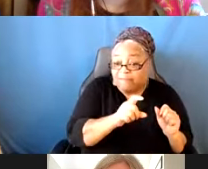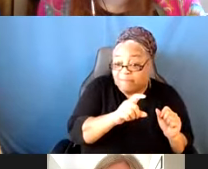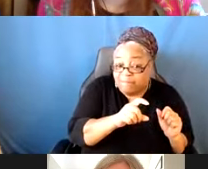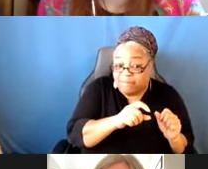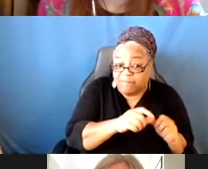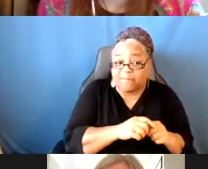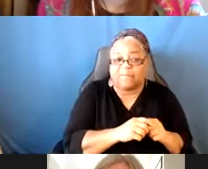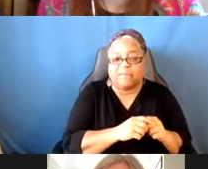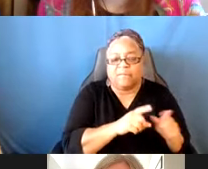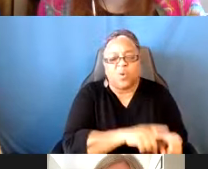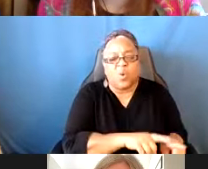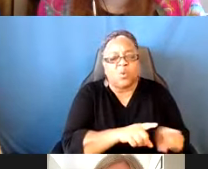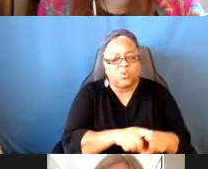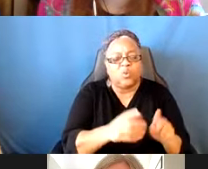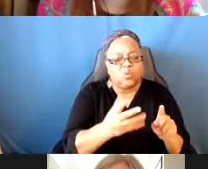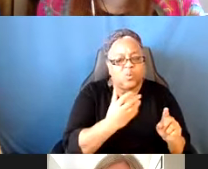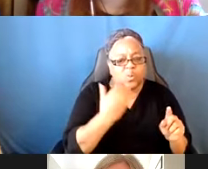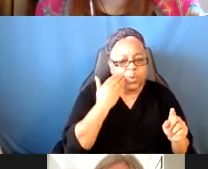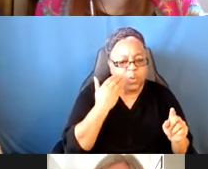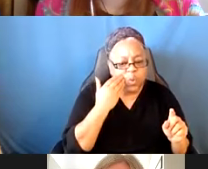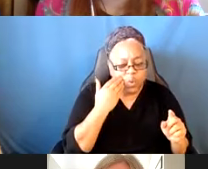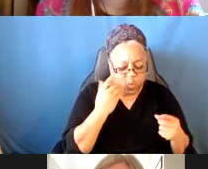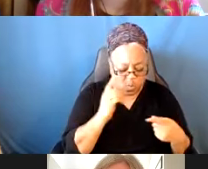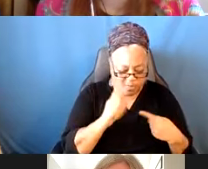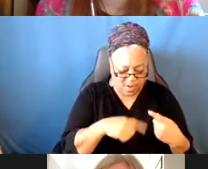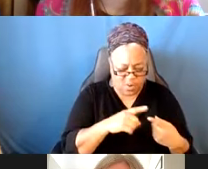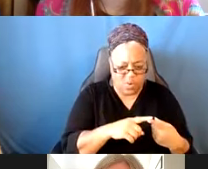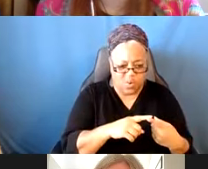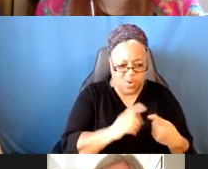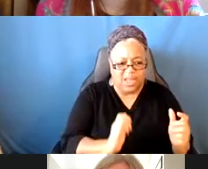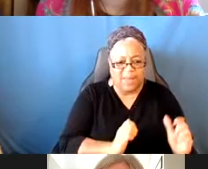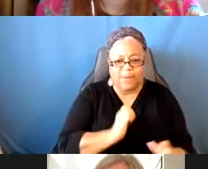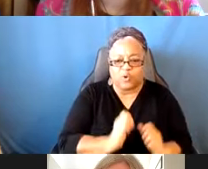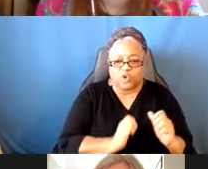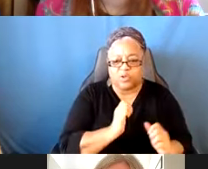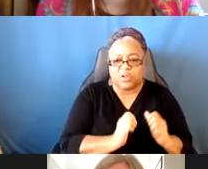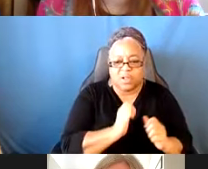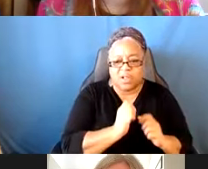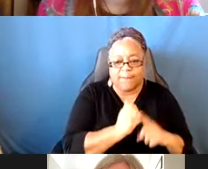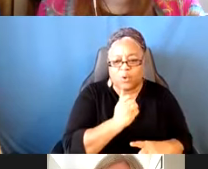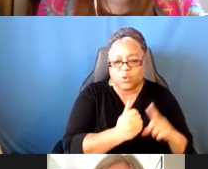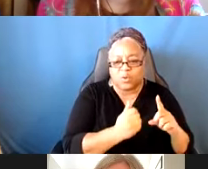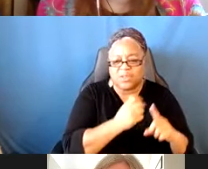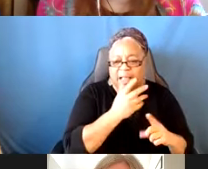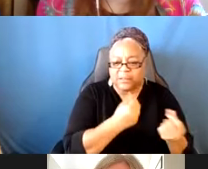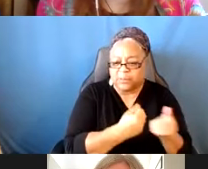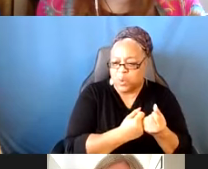We also want to know, I think, about emotional abuse and the emotional support that she might